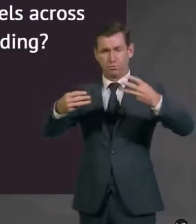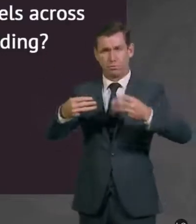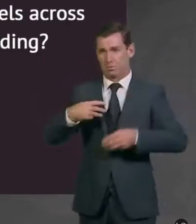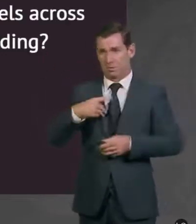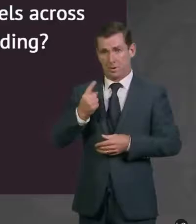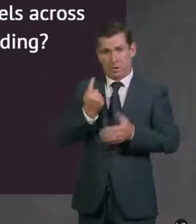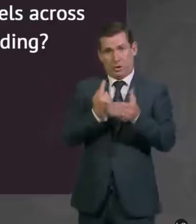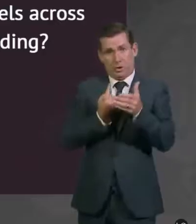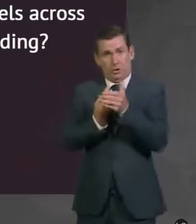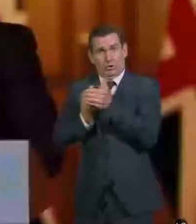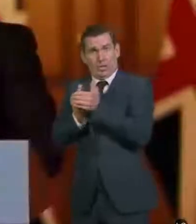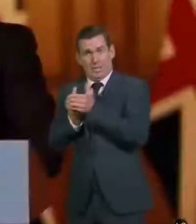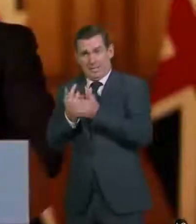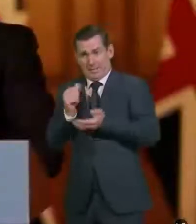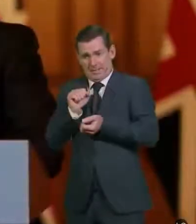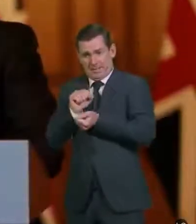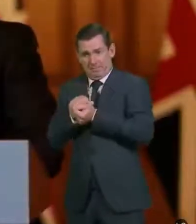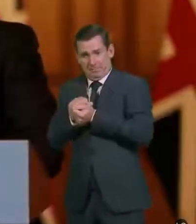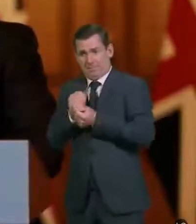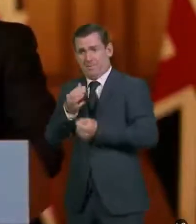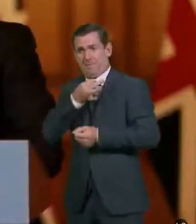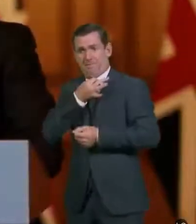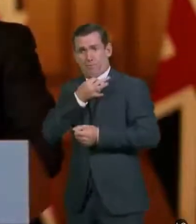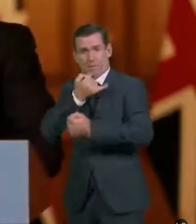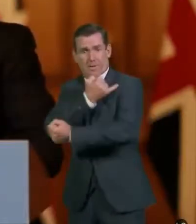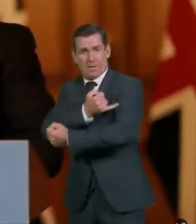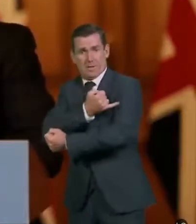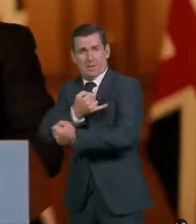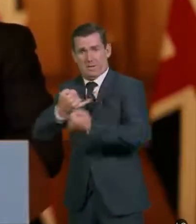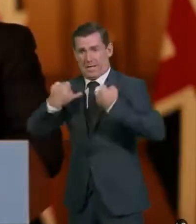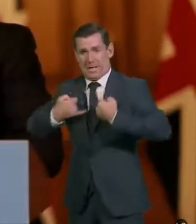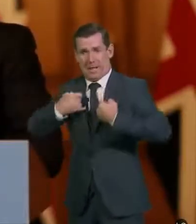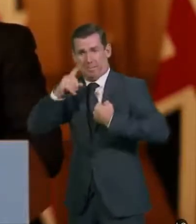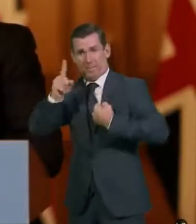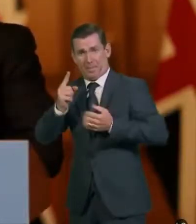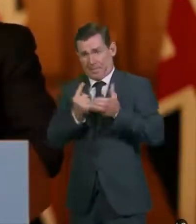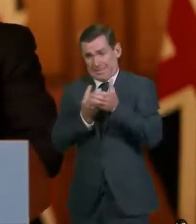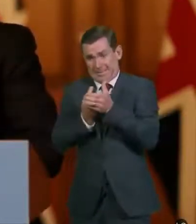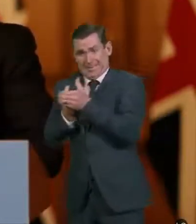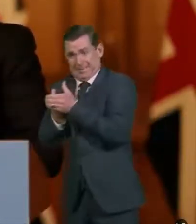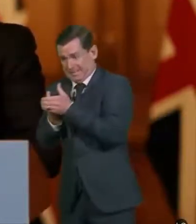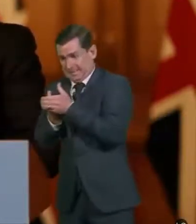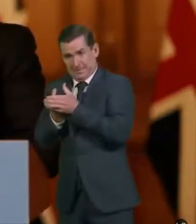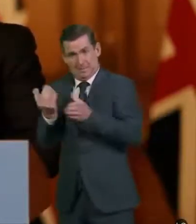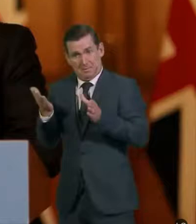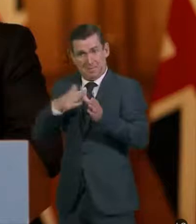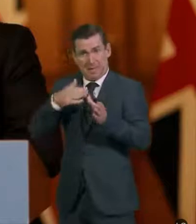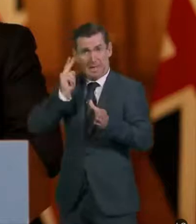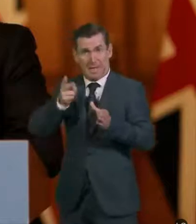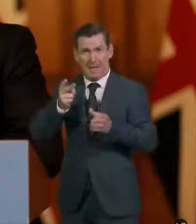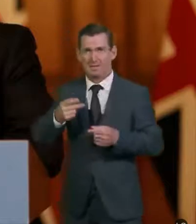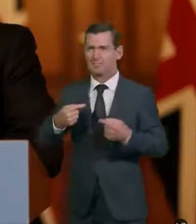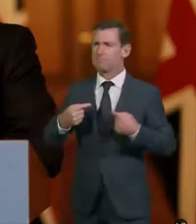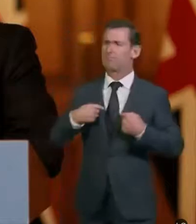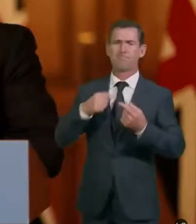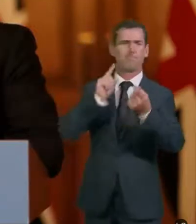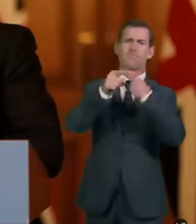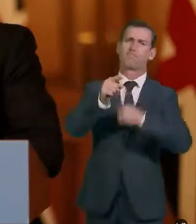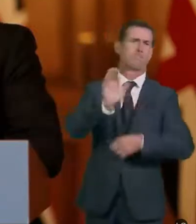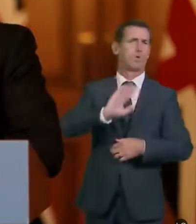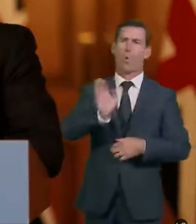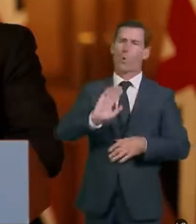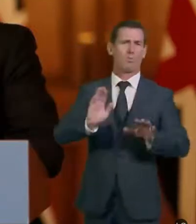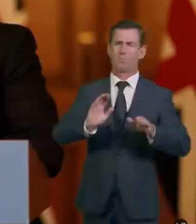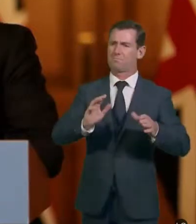Sarah, at present, we're not reintroducing shielding, though obviously we keep that